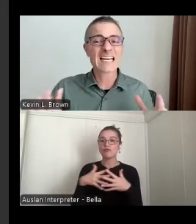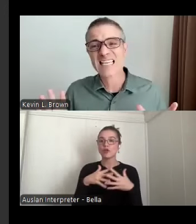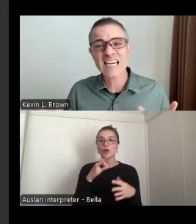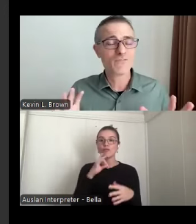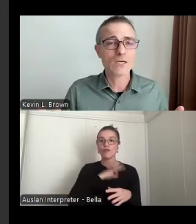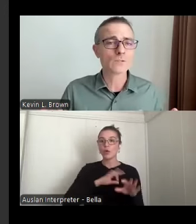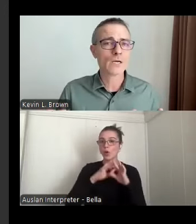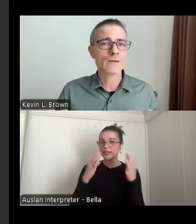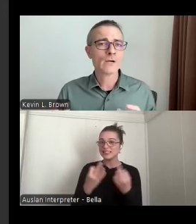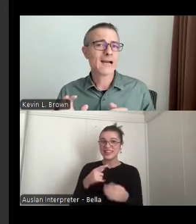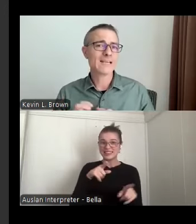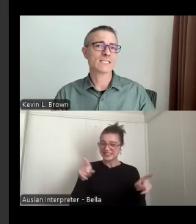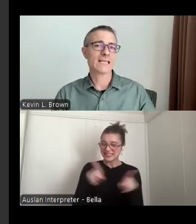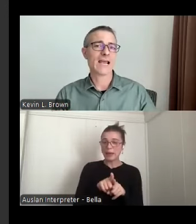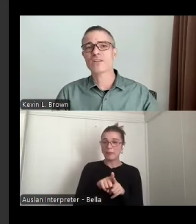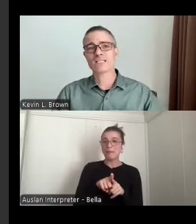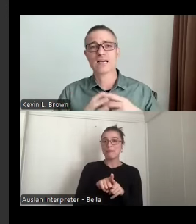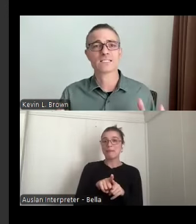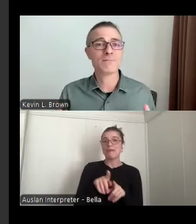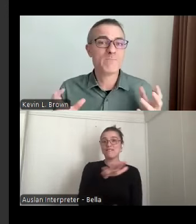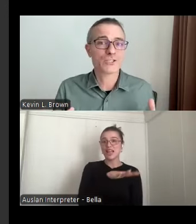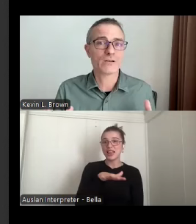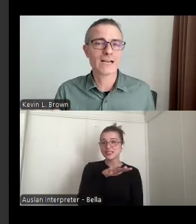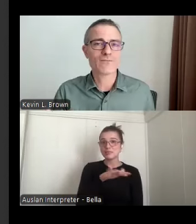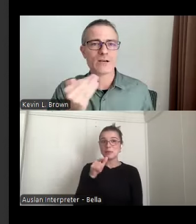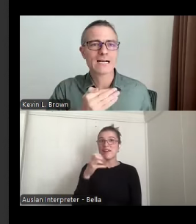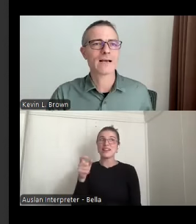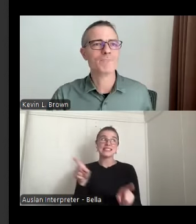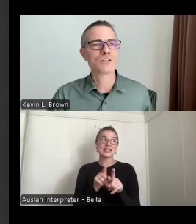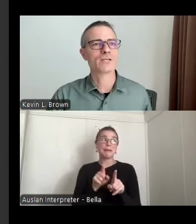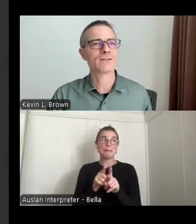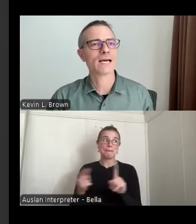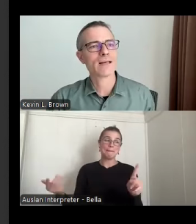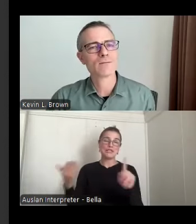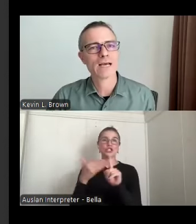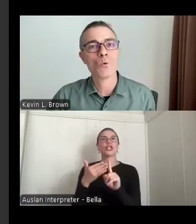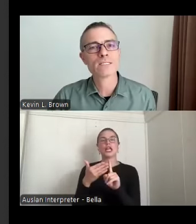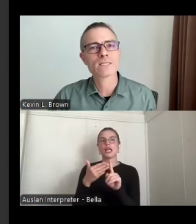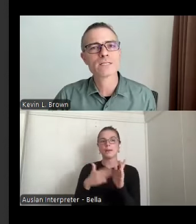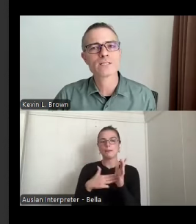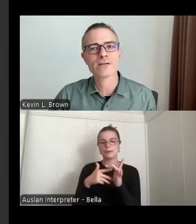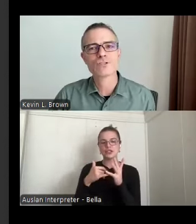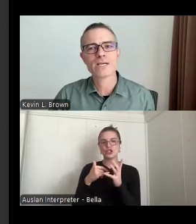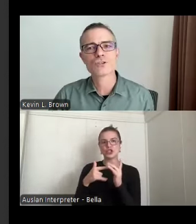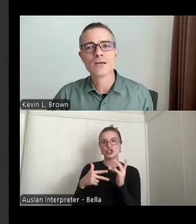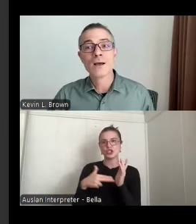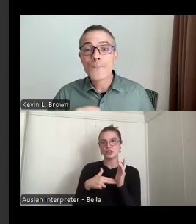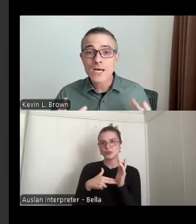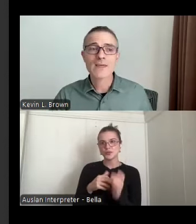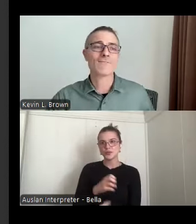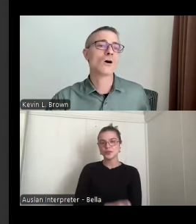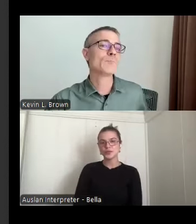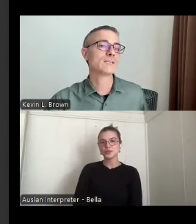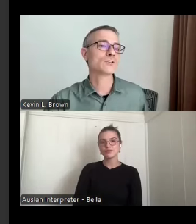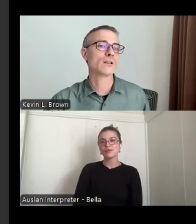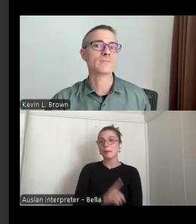exact same field. You might even say they have the exact same mission, right? If we go back to that mission and that one sentence theory of change, but